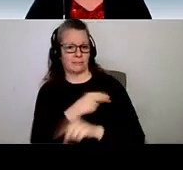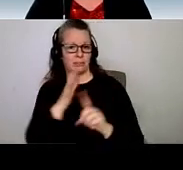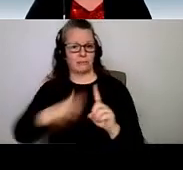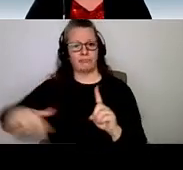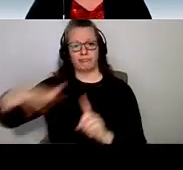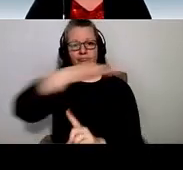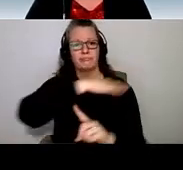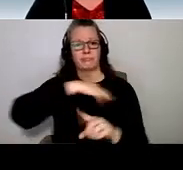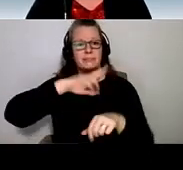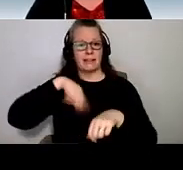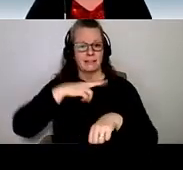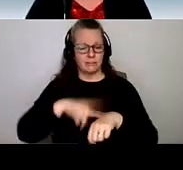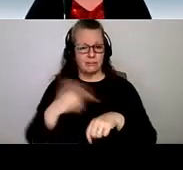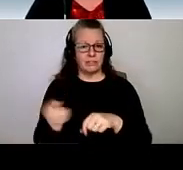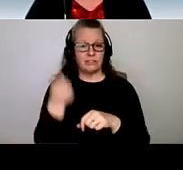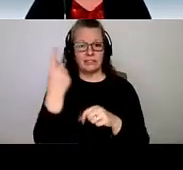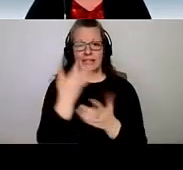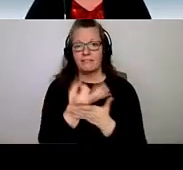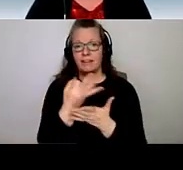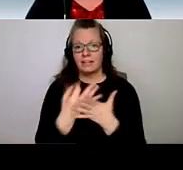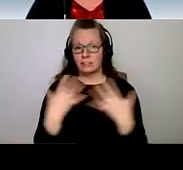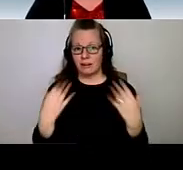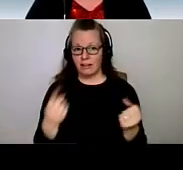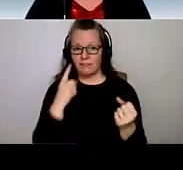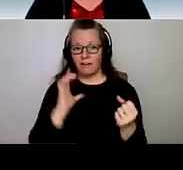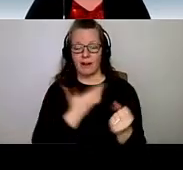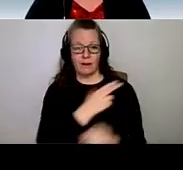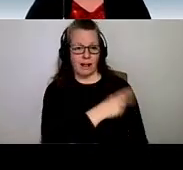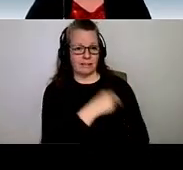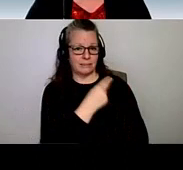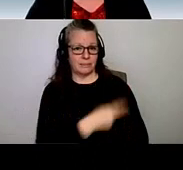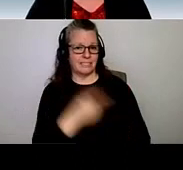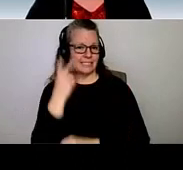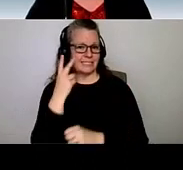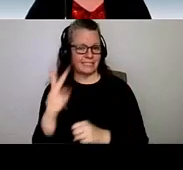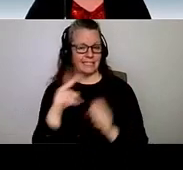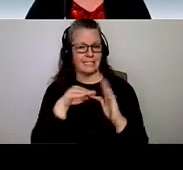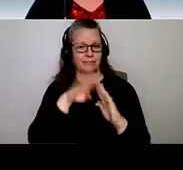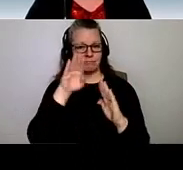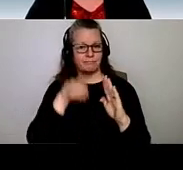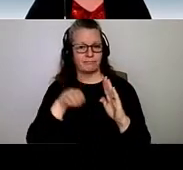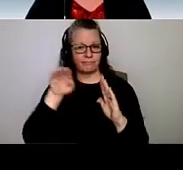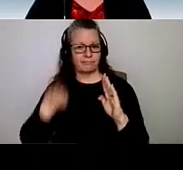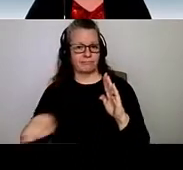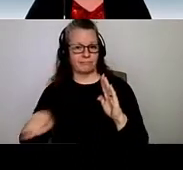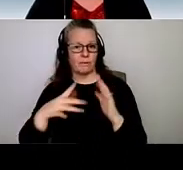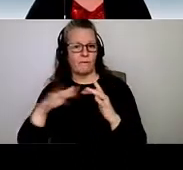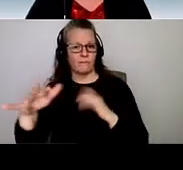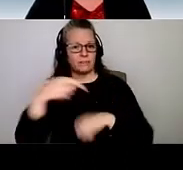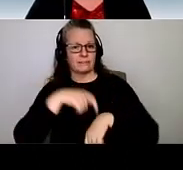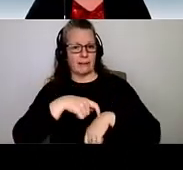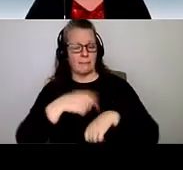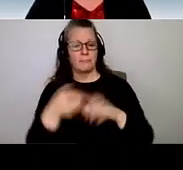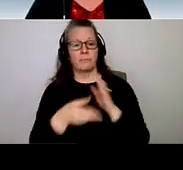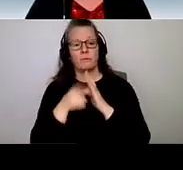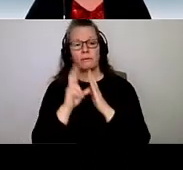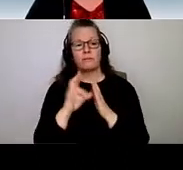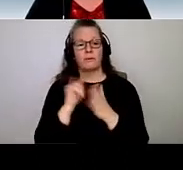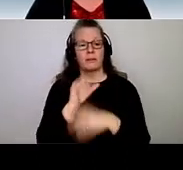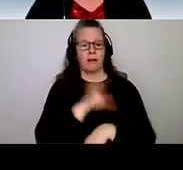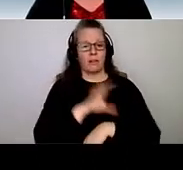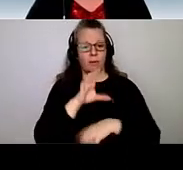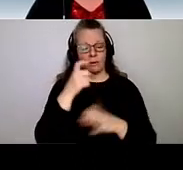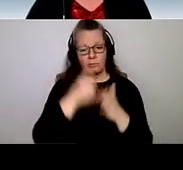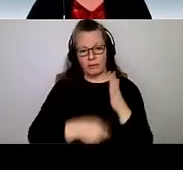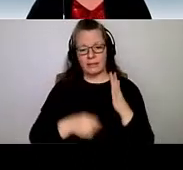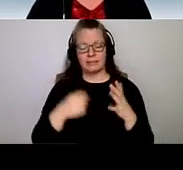the financial health of our hospitals and see their trends over time. As we review Colorado hospitals' price, costs, and profits